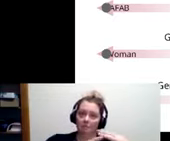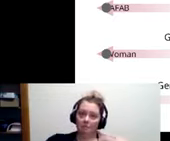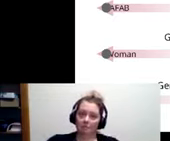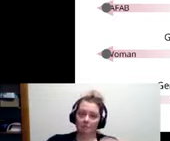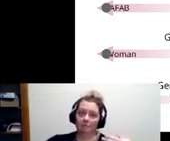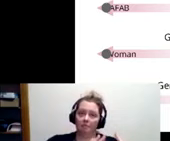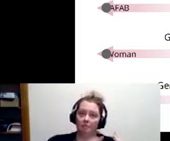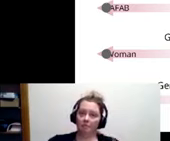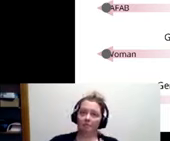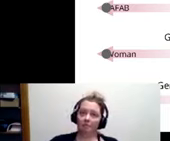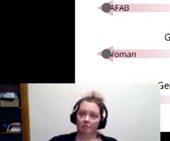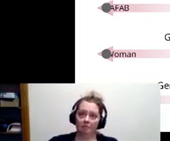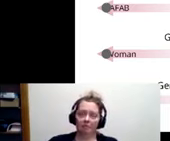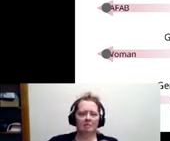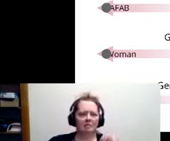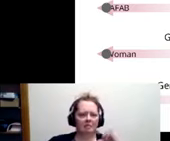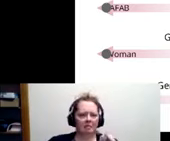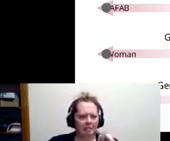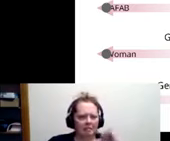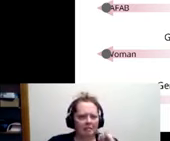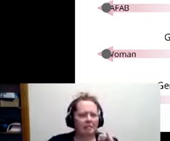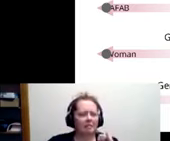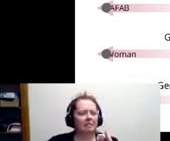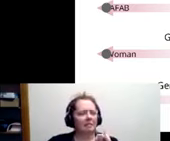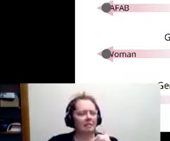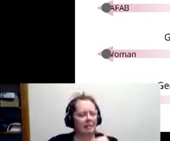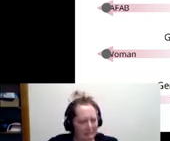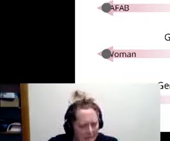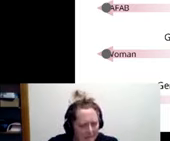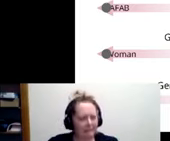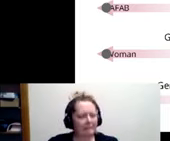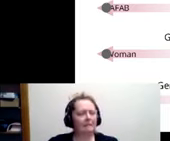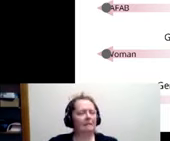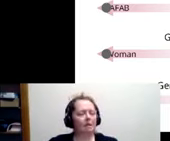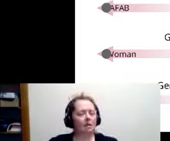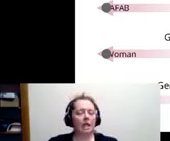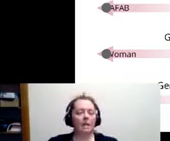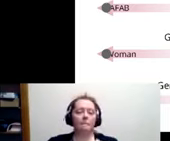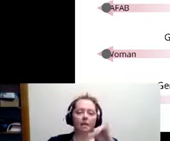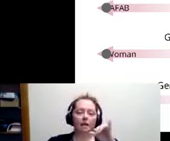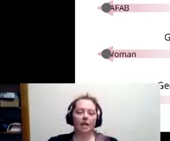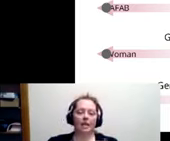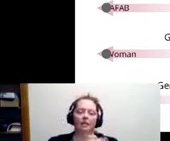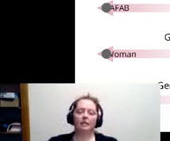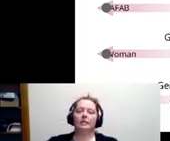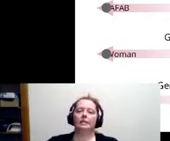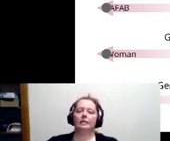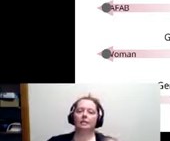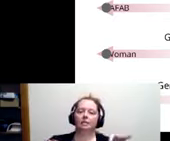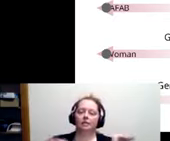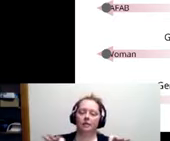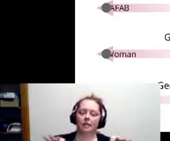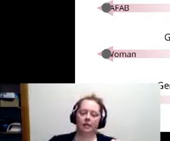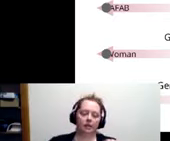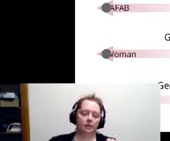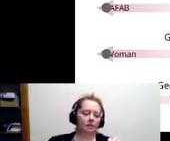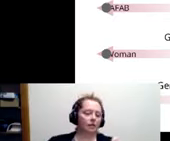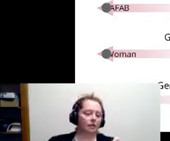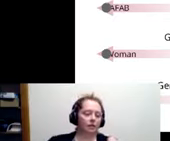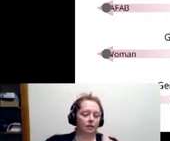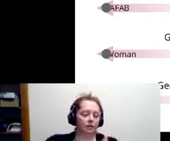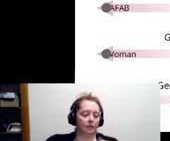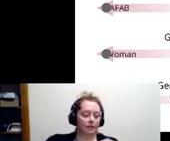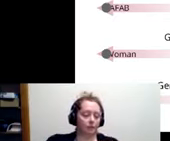that's denoting or relating to a person whose sense of personal identity and gender corresponds with their sex assigned at birth.